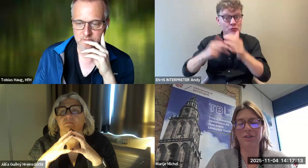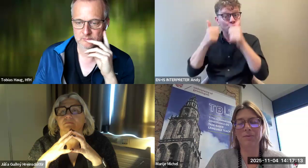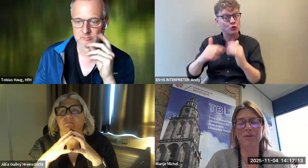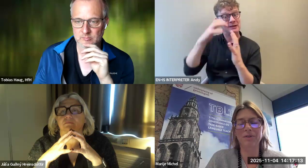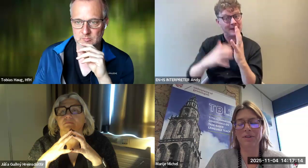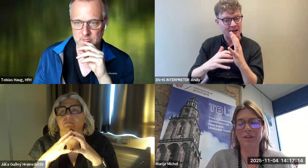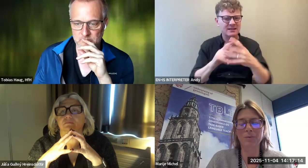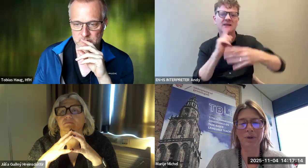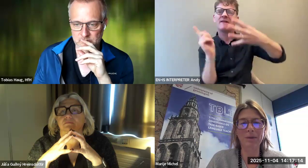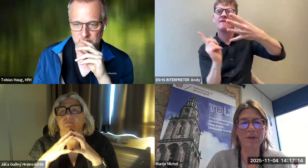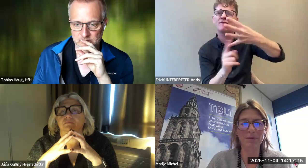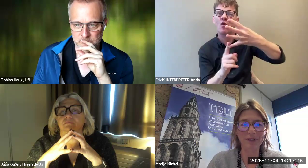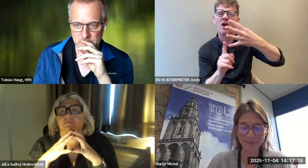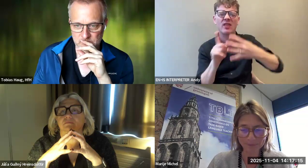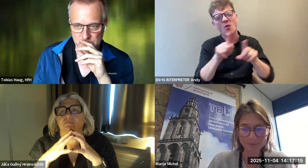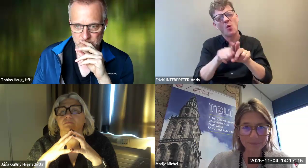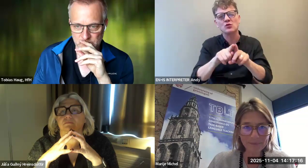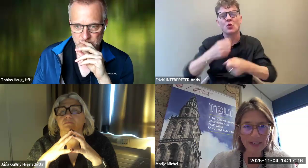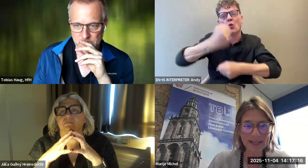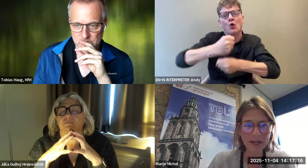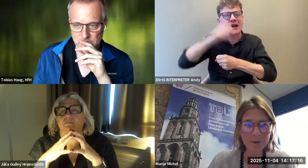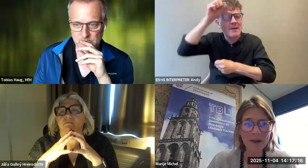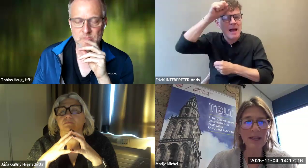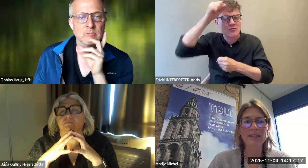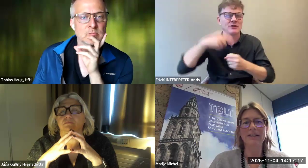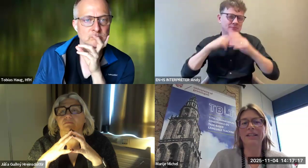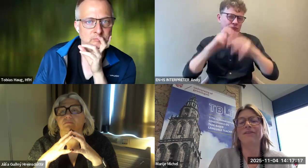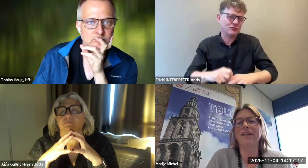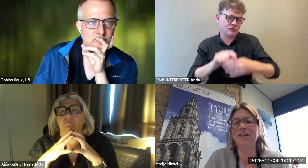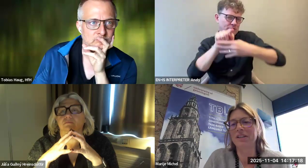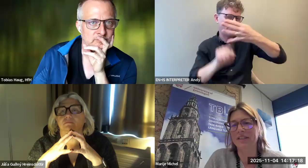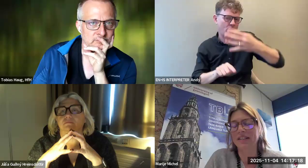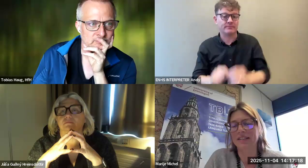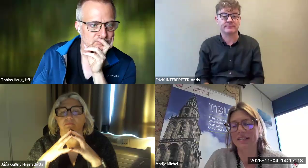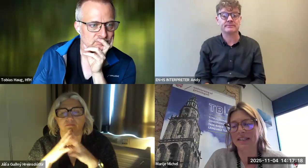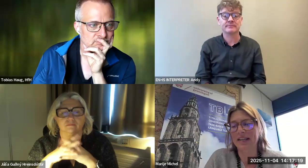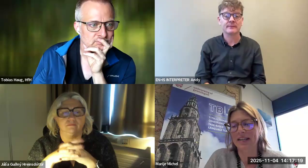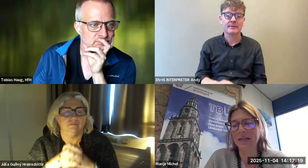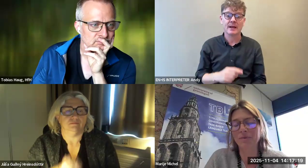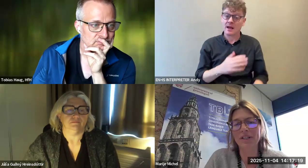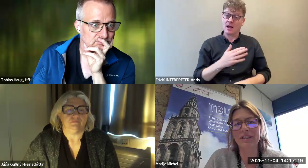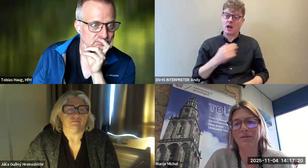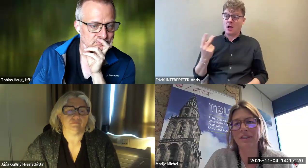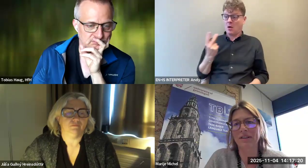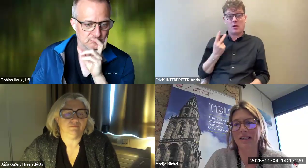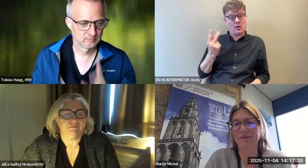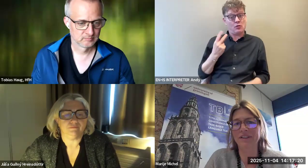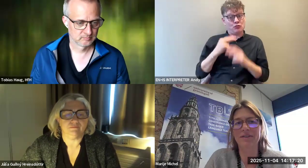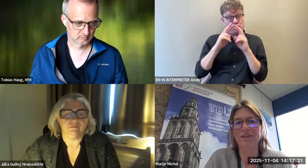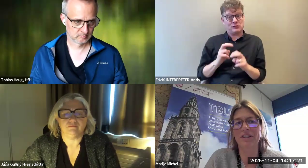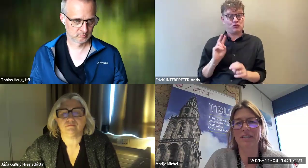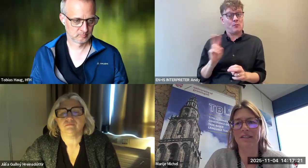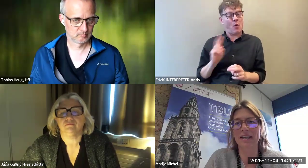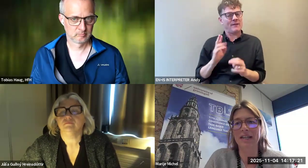fourth question also, we looked also into working memory. Now, the innovation I think that Andrea and I brought into this kind